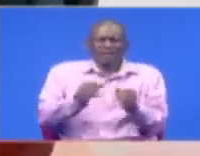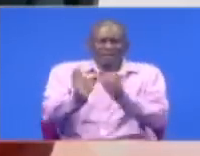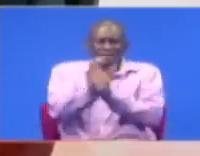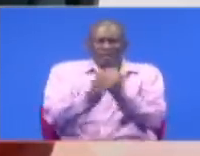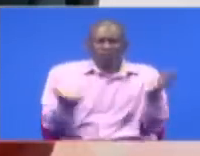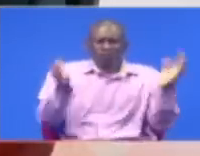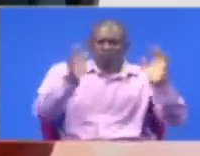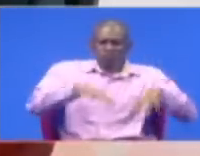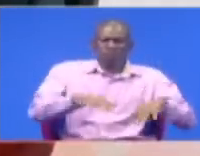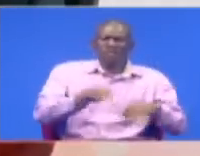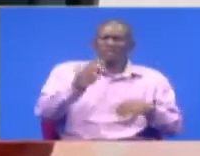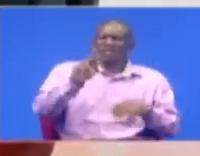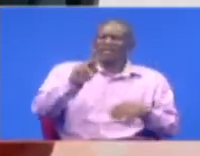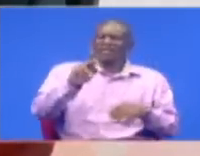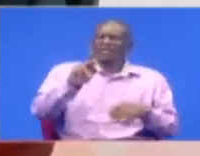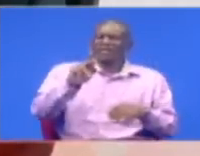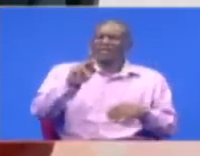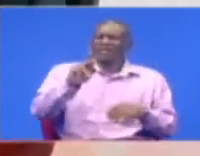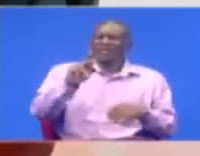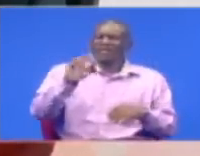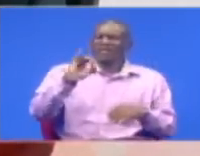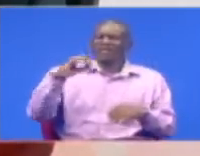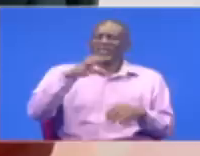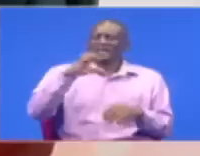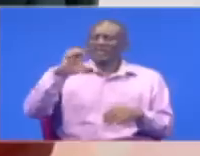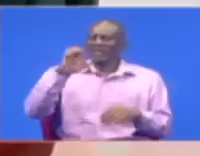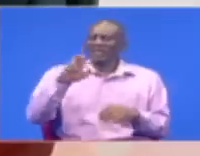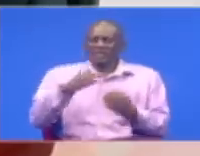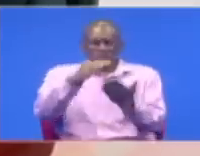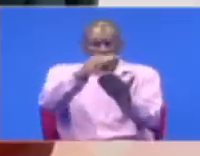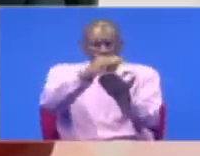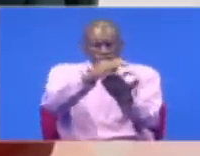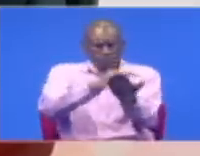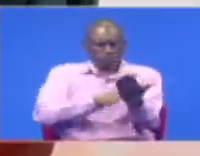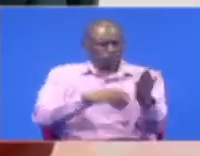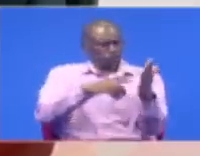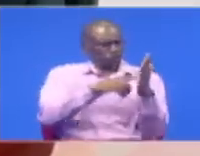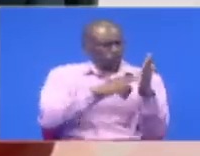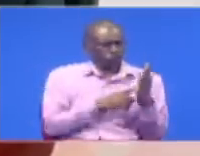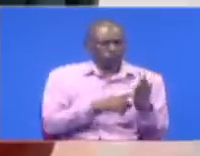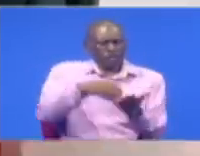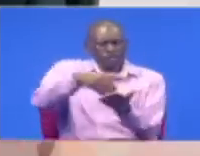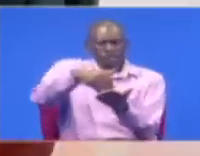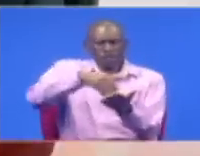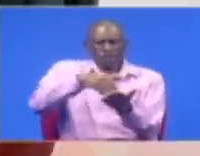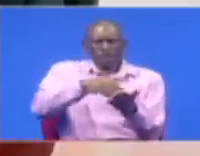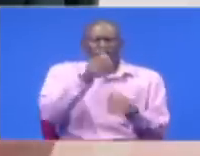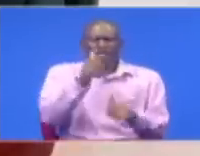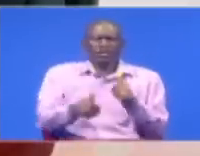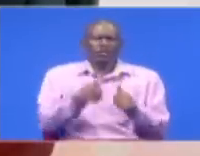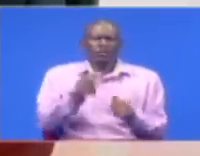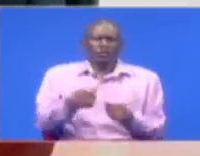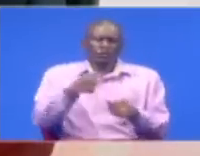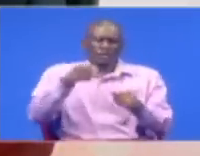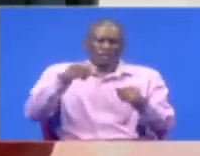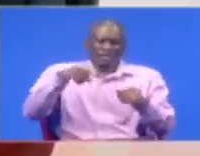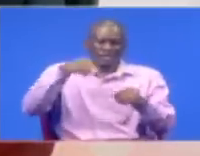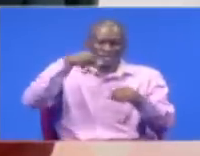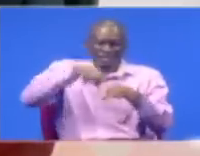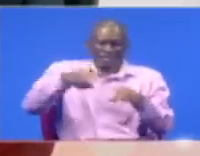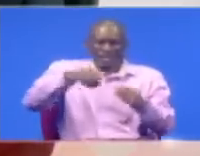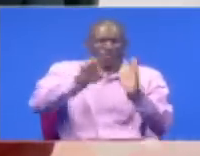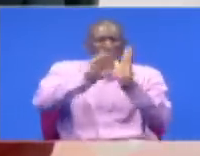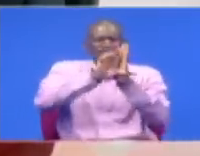Krigra Commission report demonstrated and illustrated the weaknesses which were within our